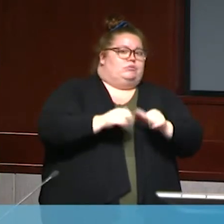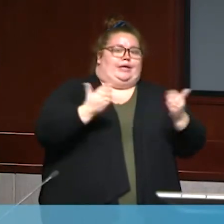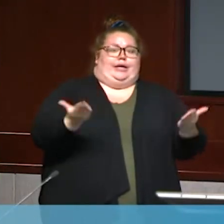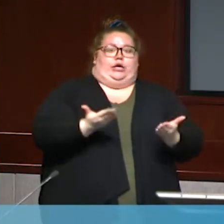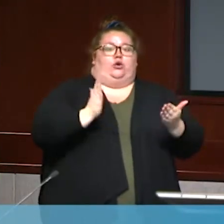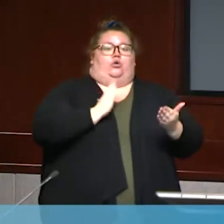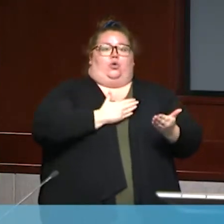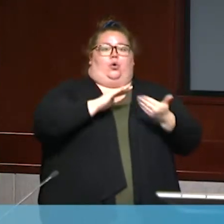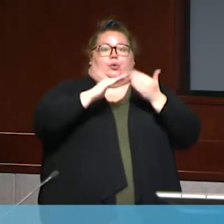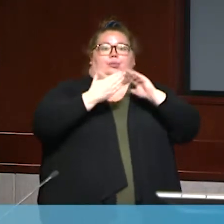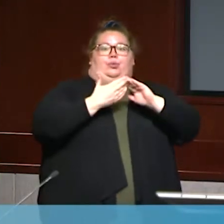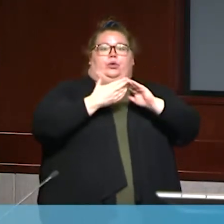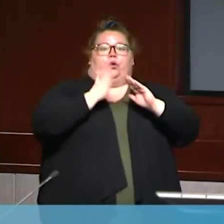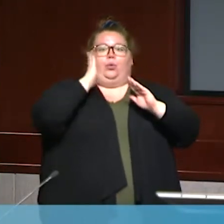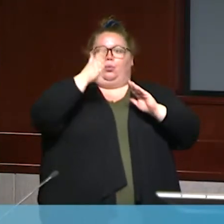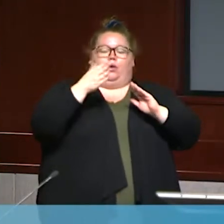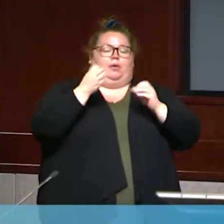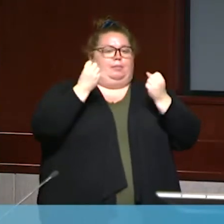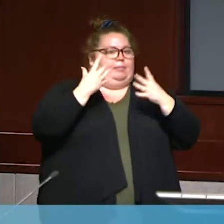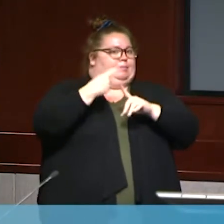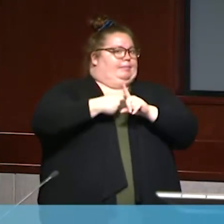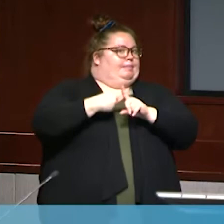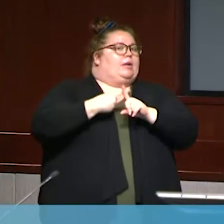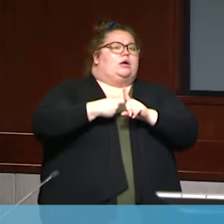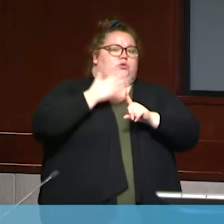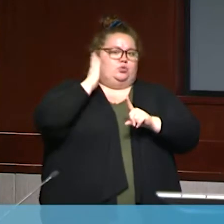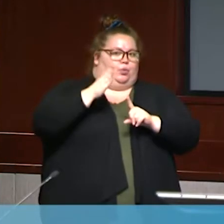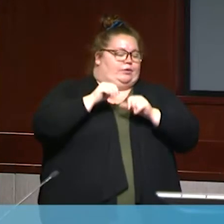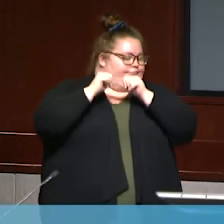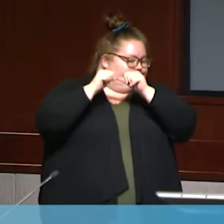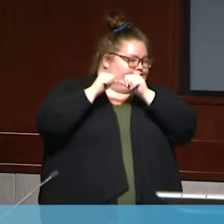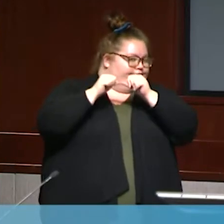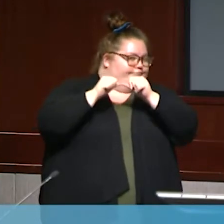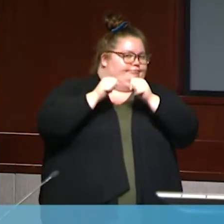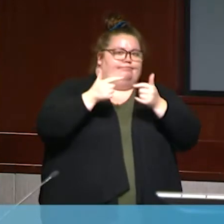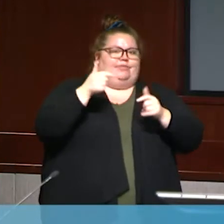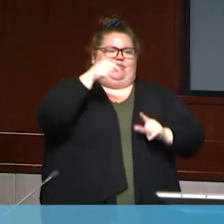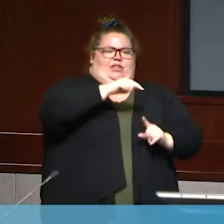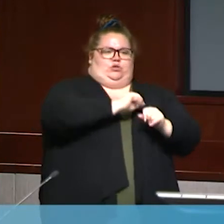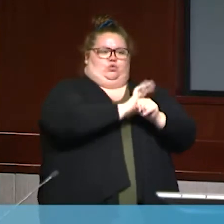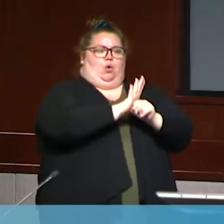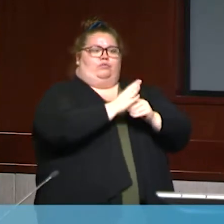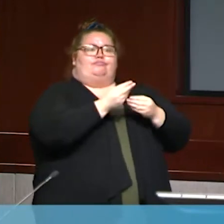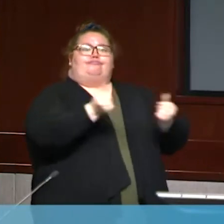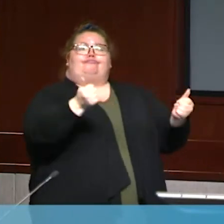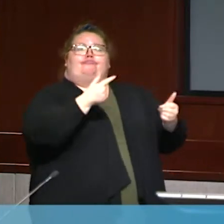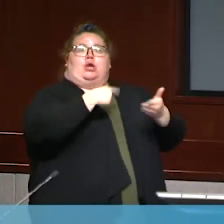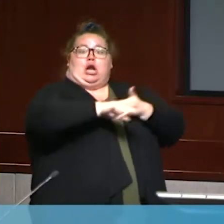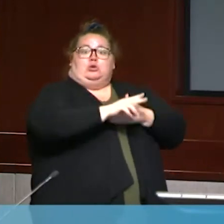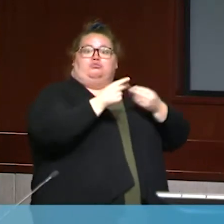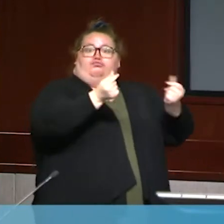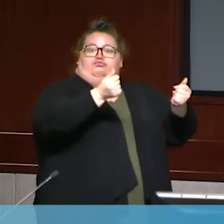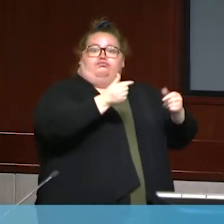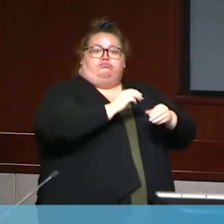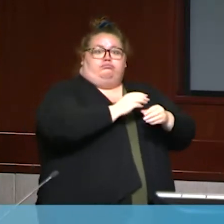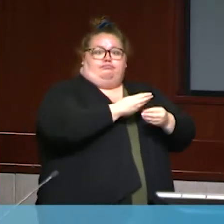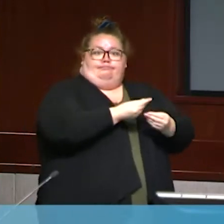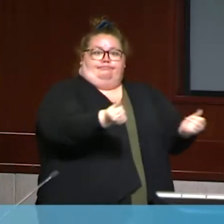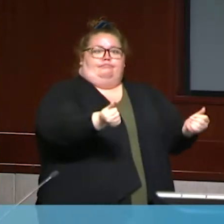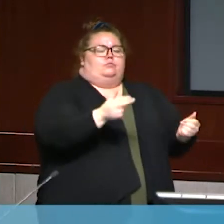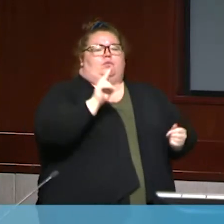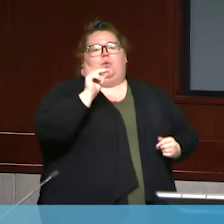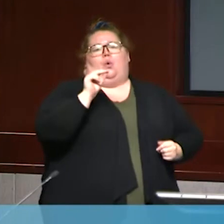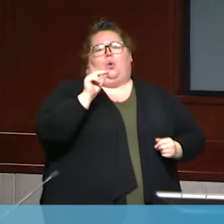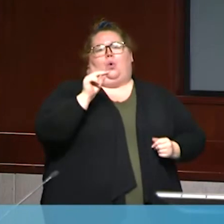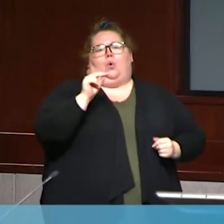months. And it's important that everybody understand that. It is not going away next week, or it's not going away next month. It's the